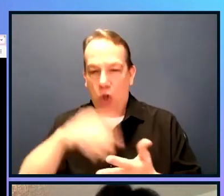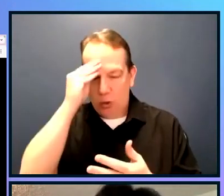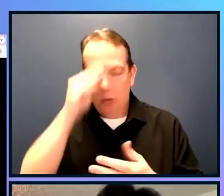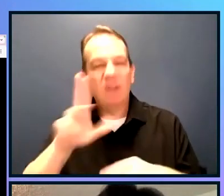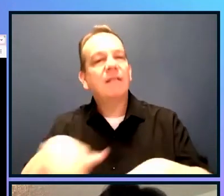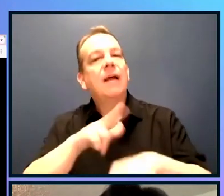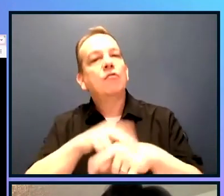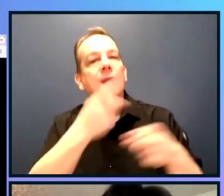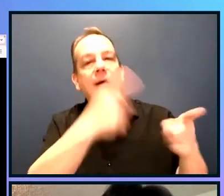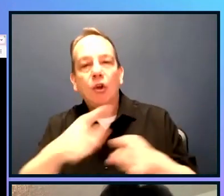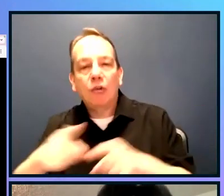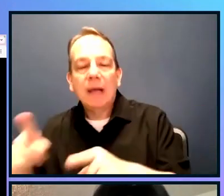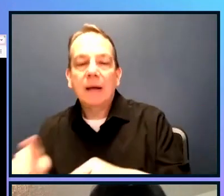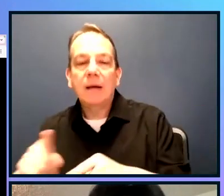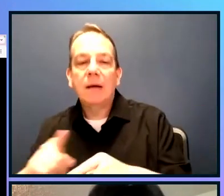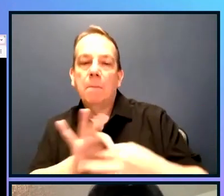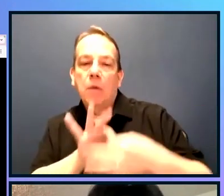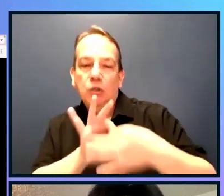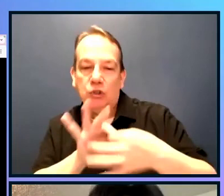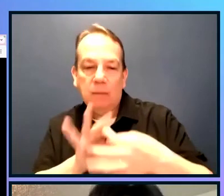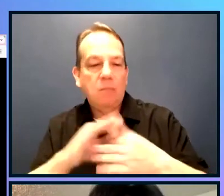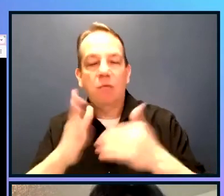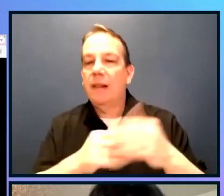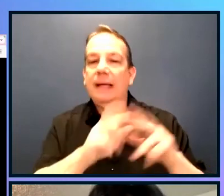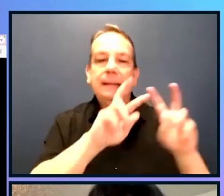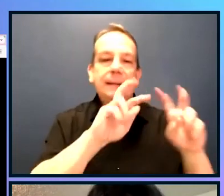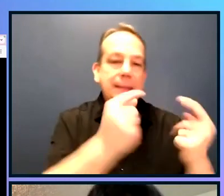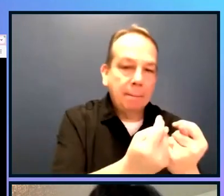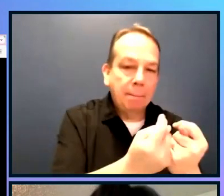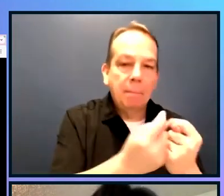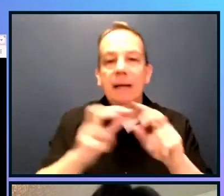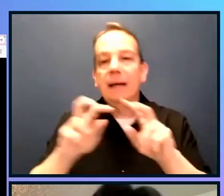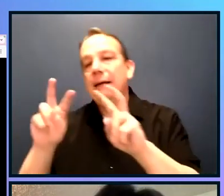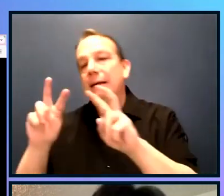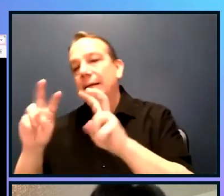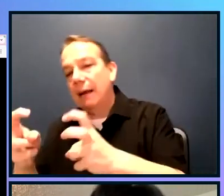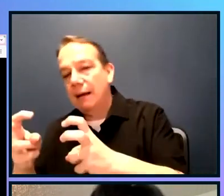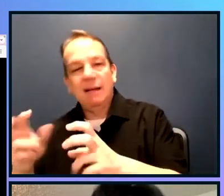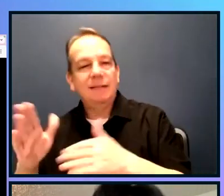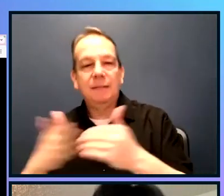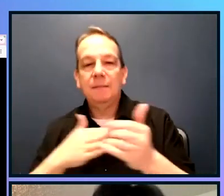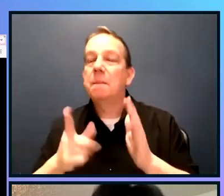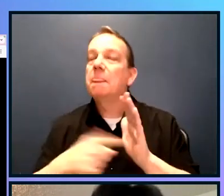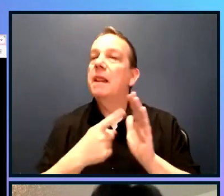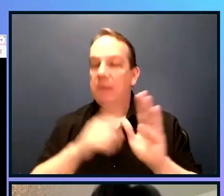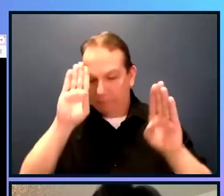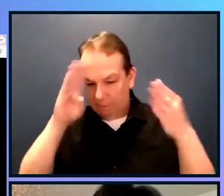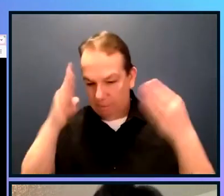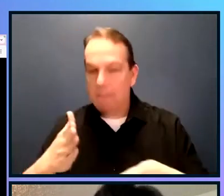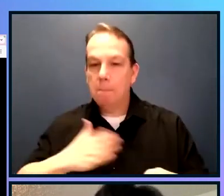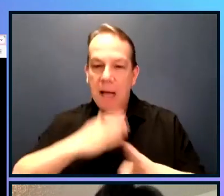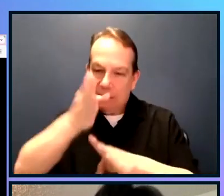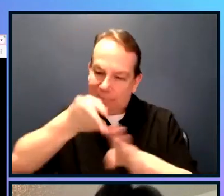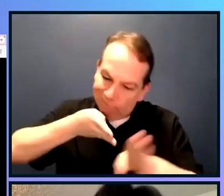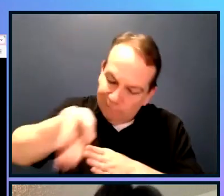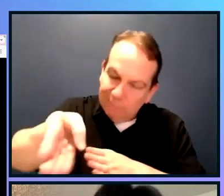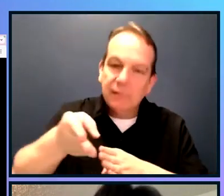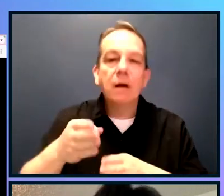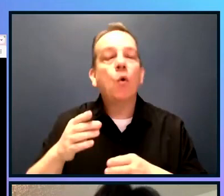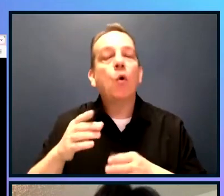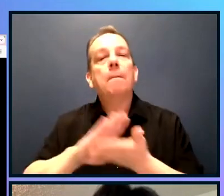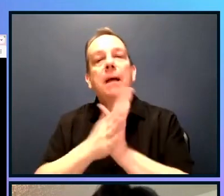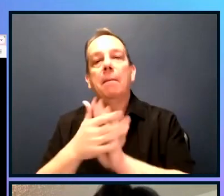partnerships regardless of teams and titles. Sometimes we just get too focused on our specialties or silo ourselves in